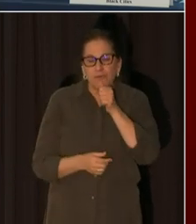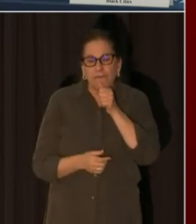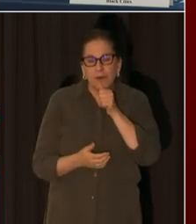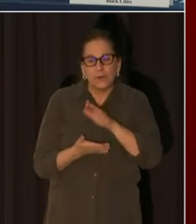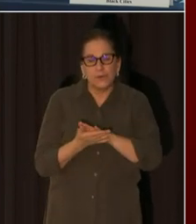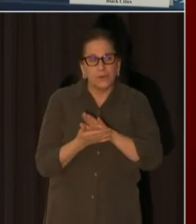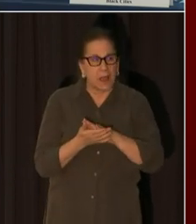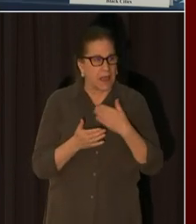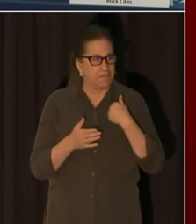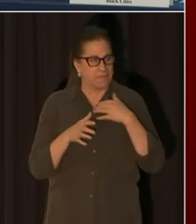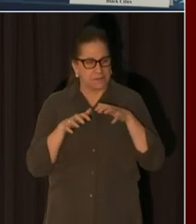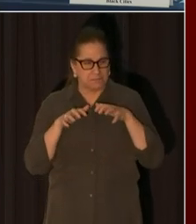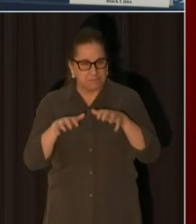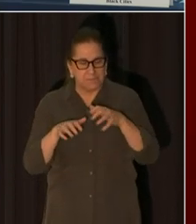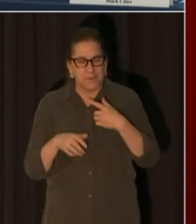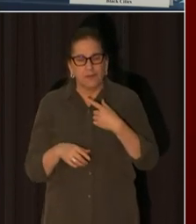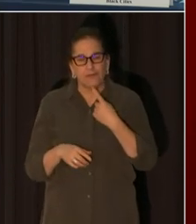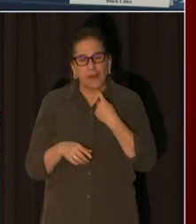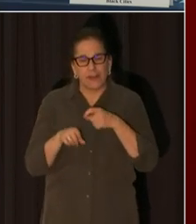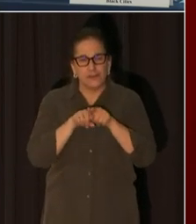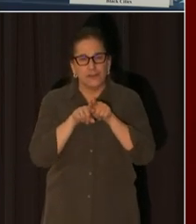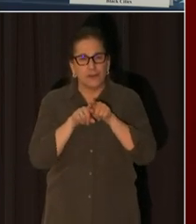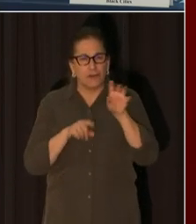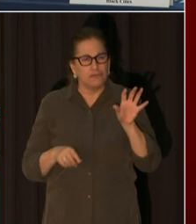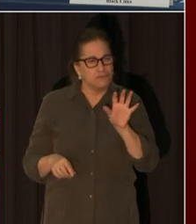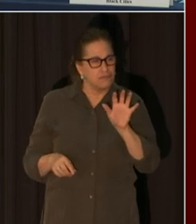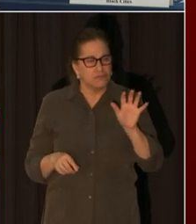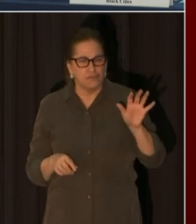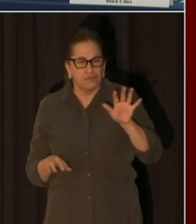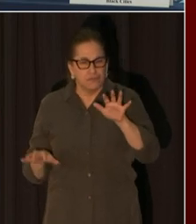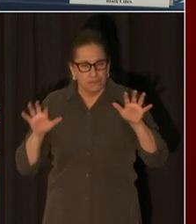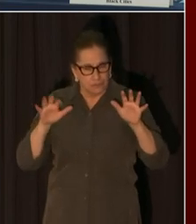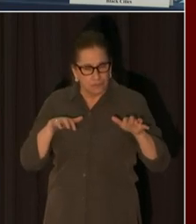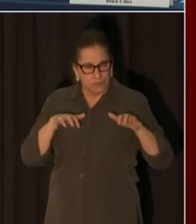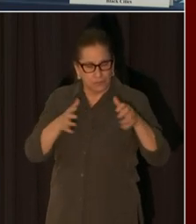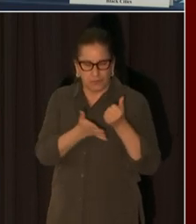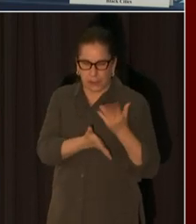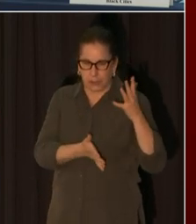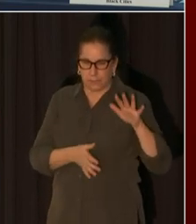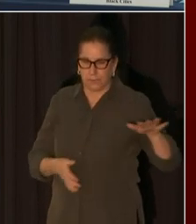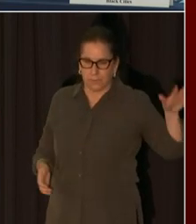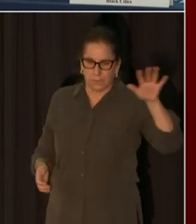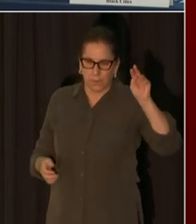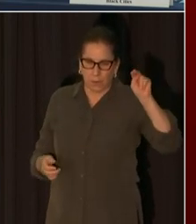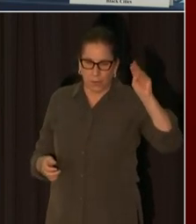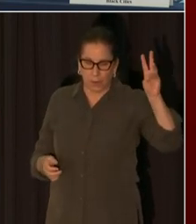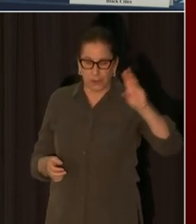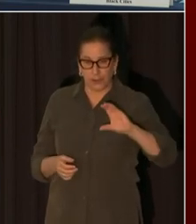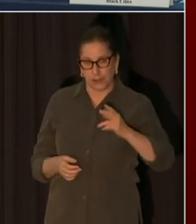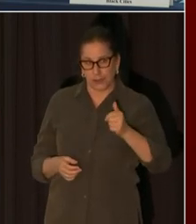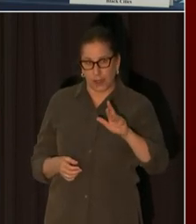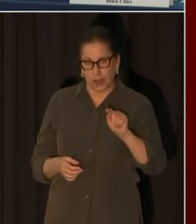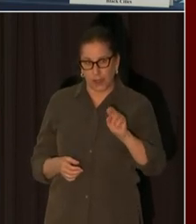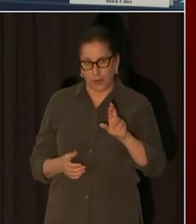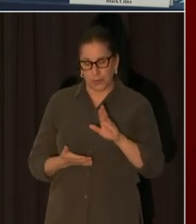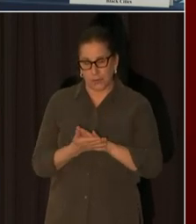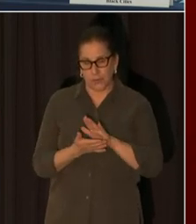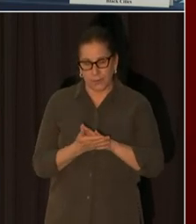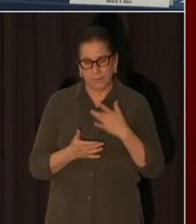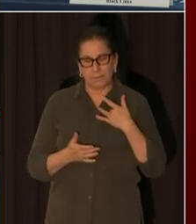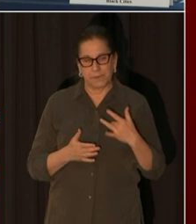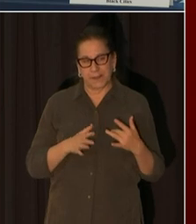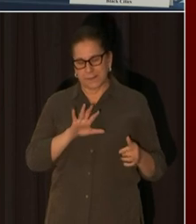concentrated in the wealthier sections of Northwest DC. Charter schools are concentrated in the poorer areas of the city.